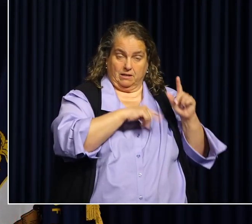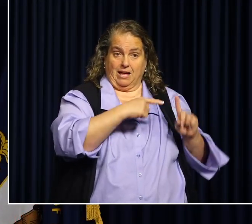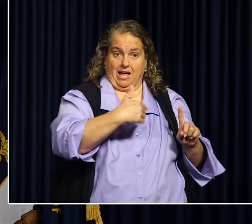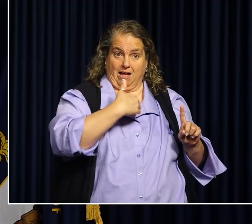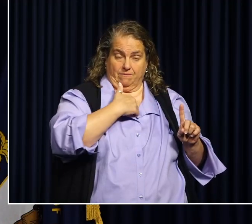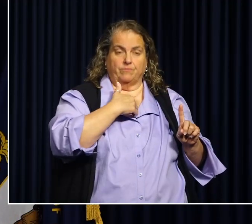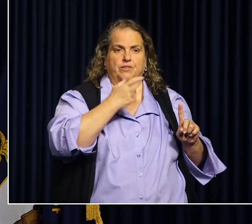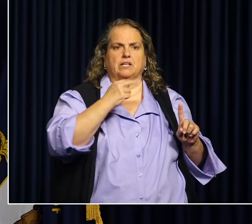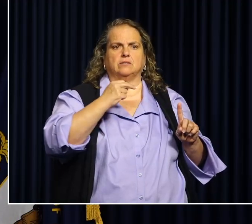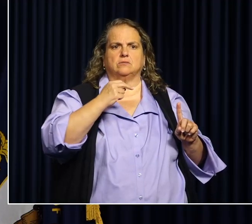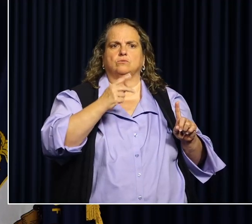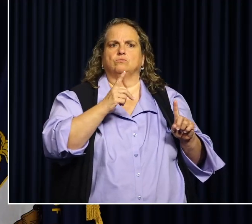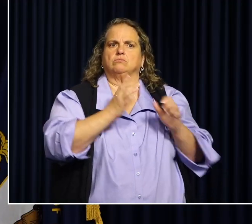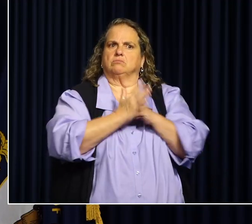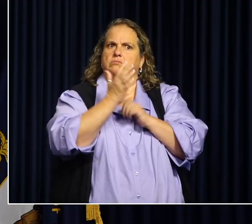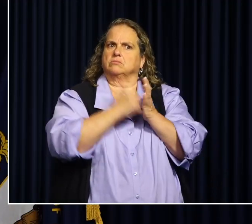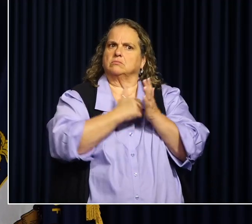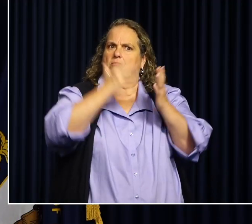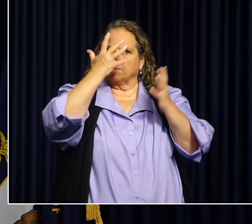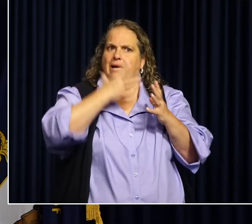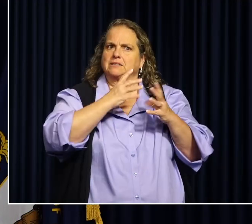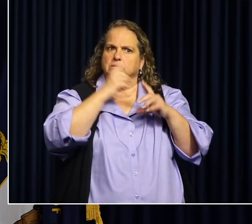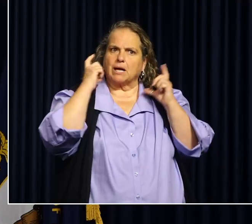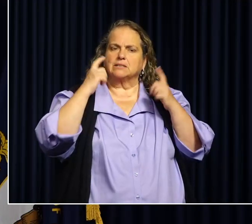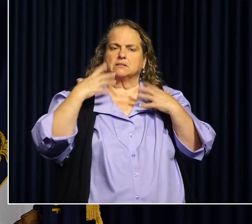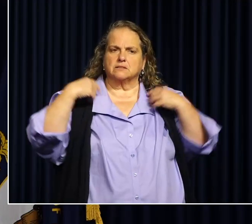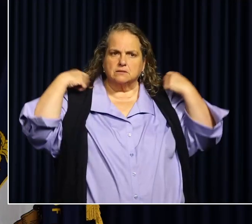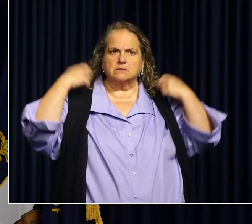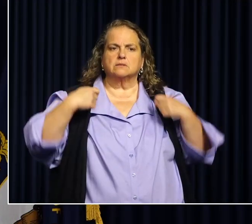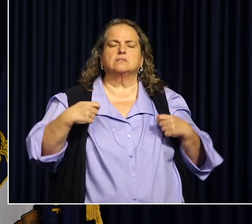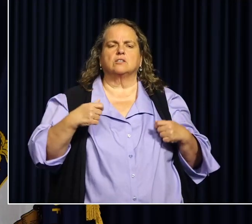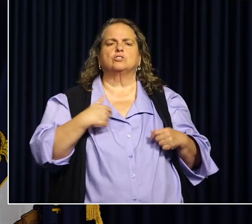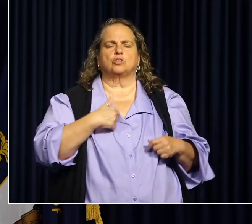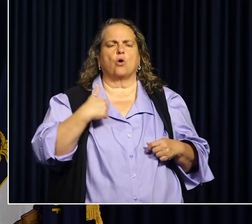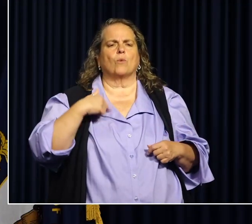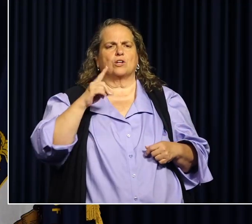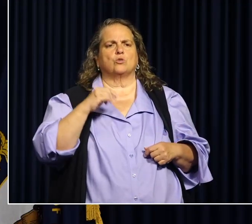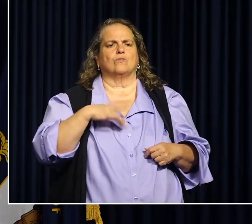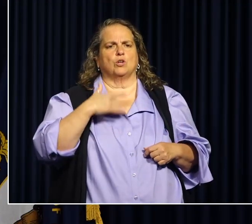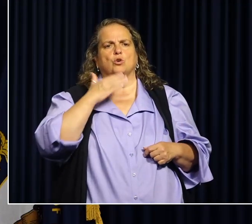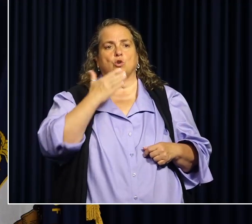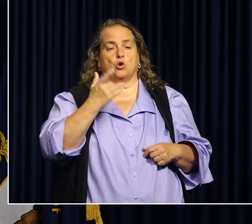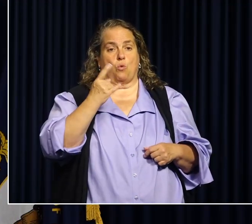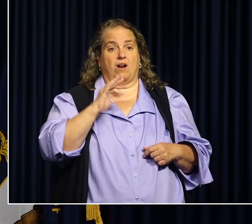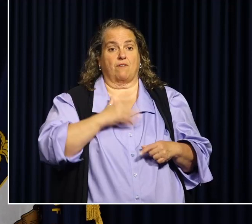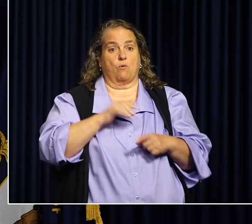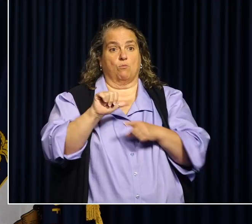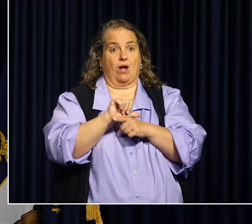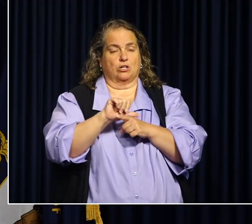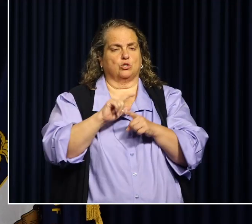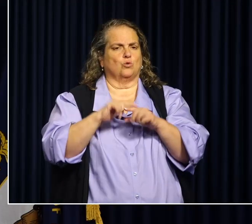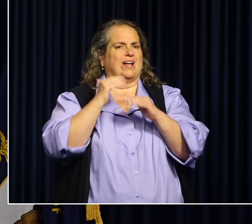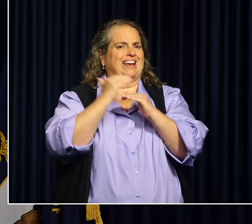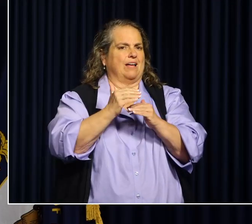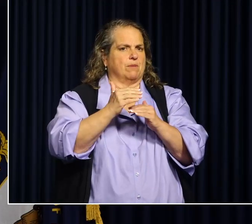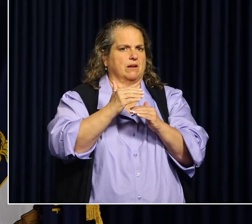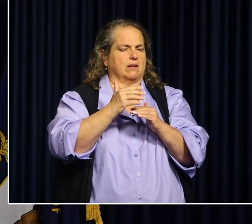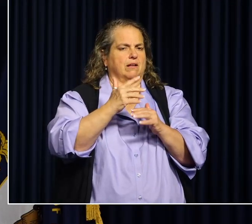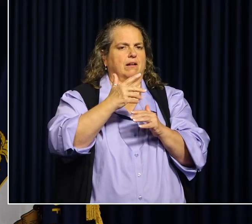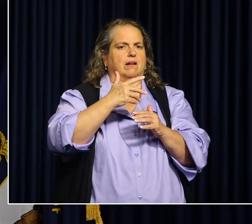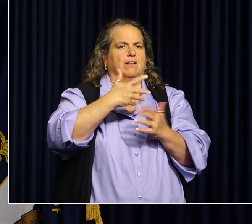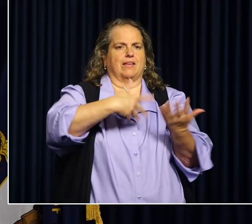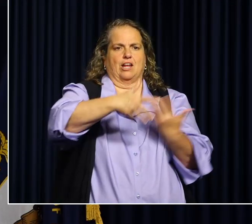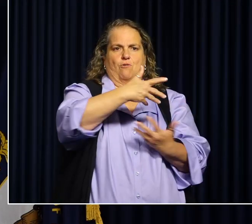we feel good about those practices, and one of those practices is to limit the interaction. Now, when you look